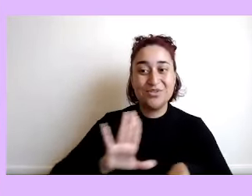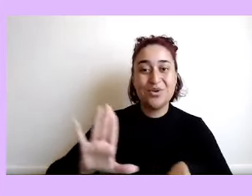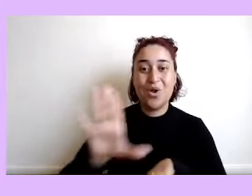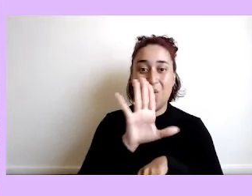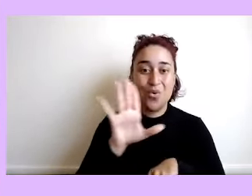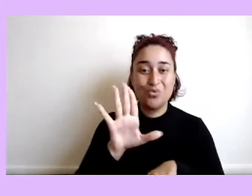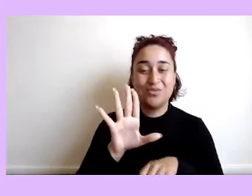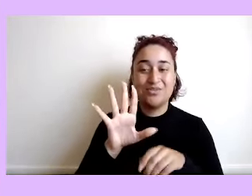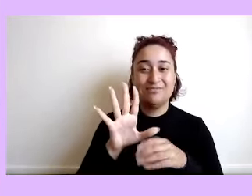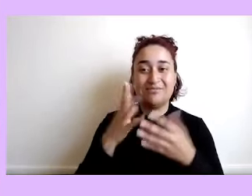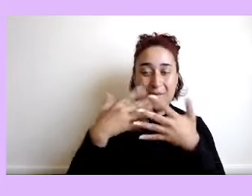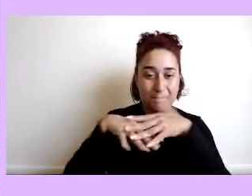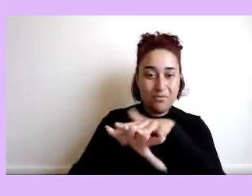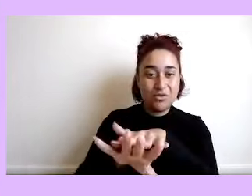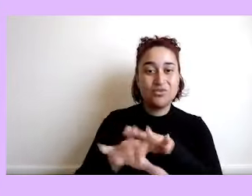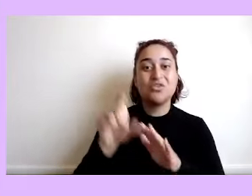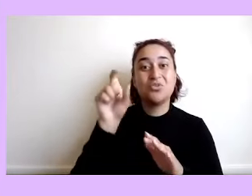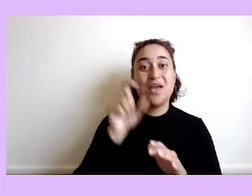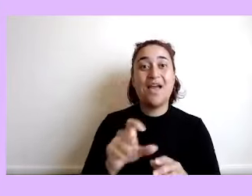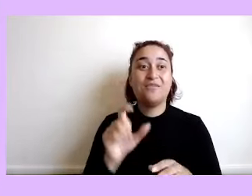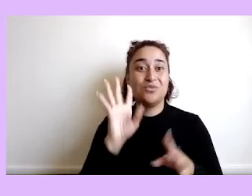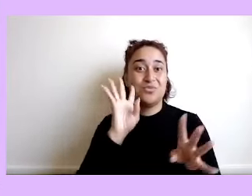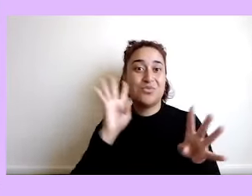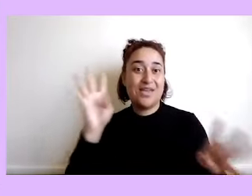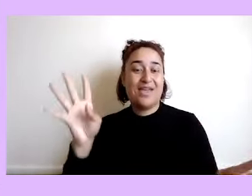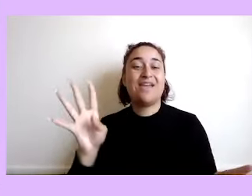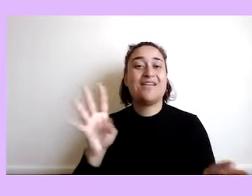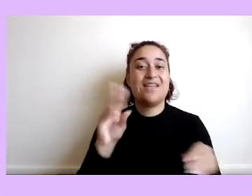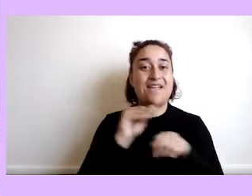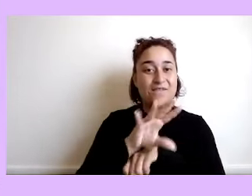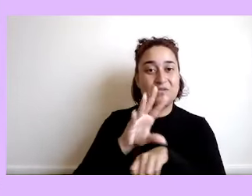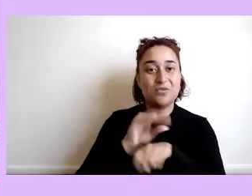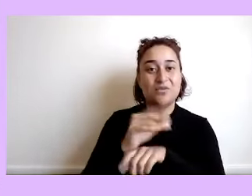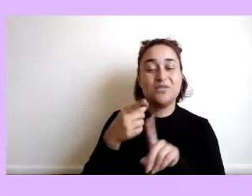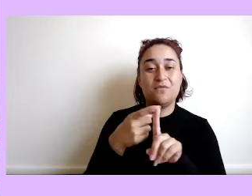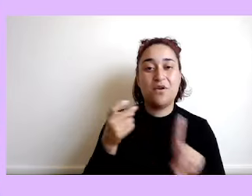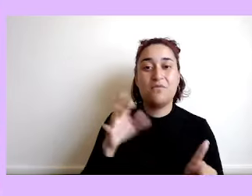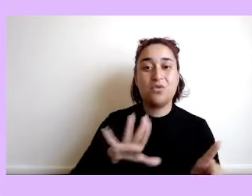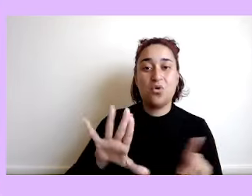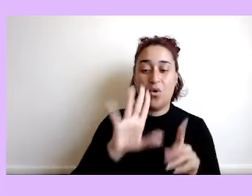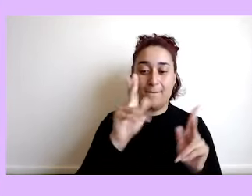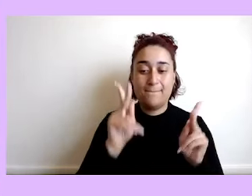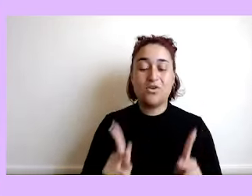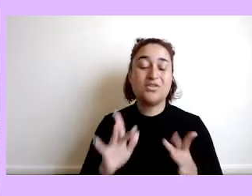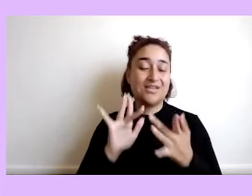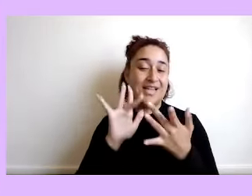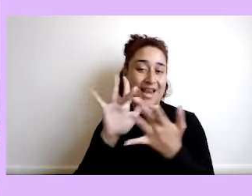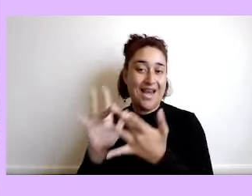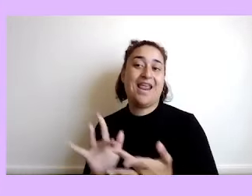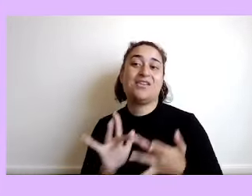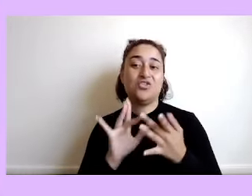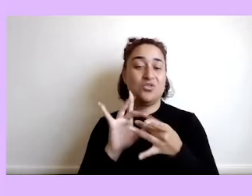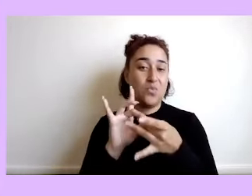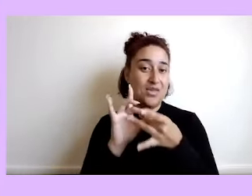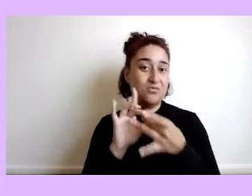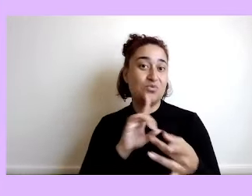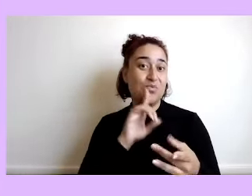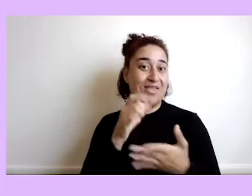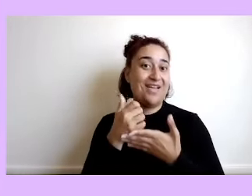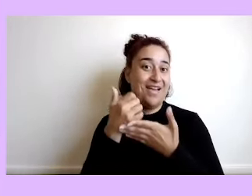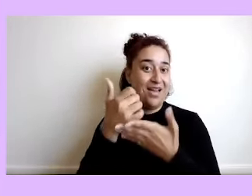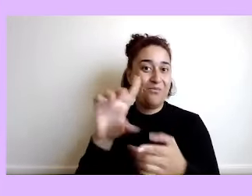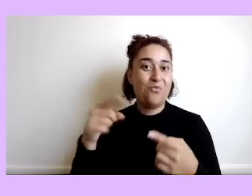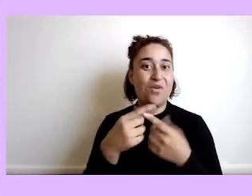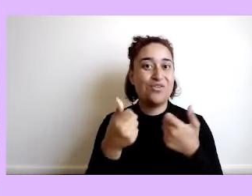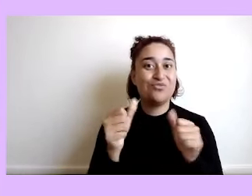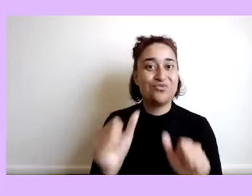immersion. You have to create influence via personal connections and relationships, which really help when you're trying